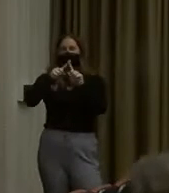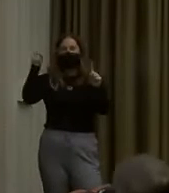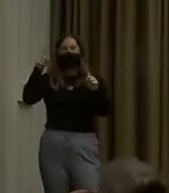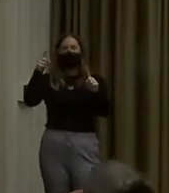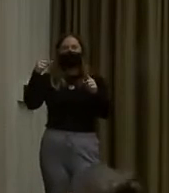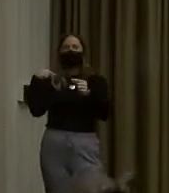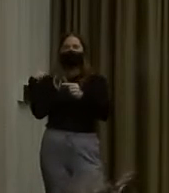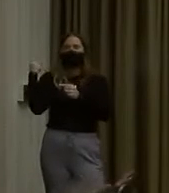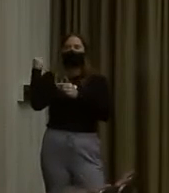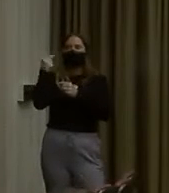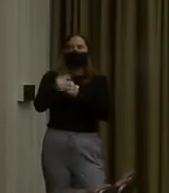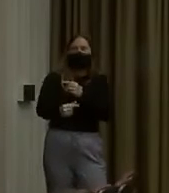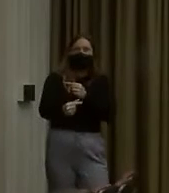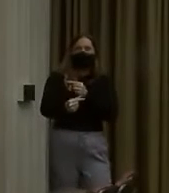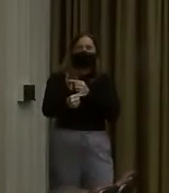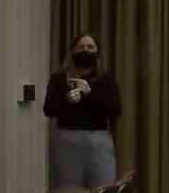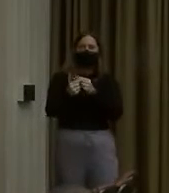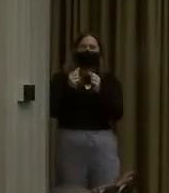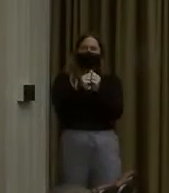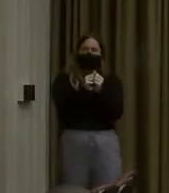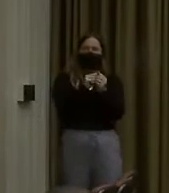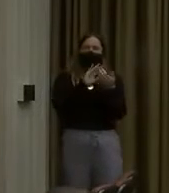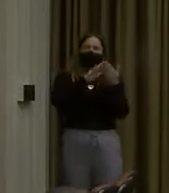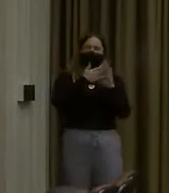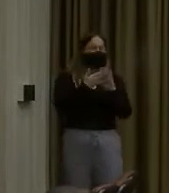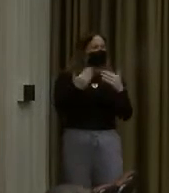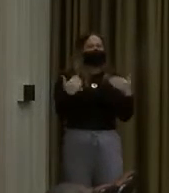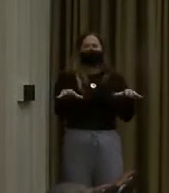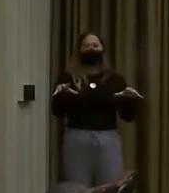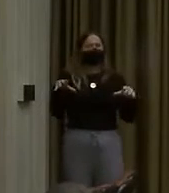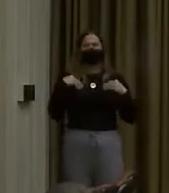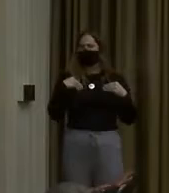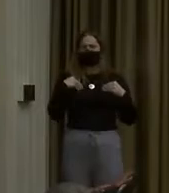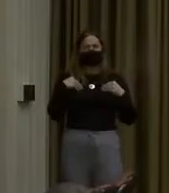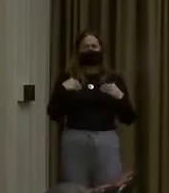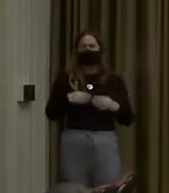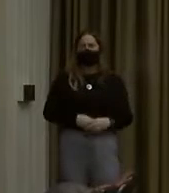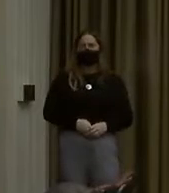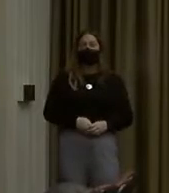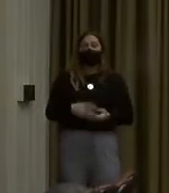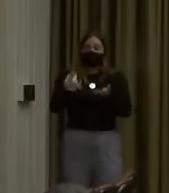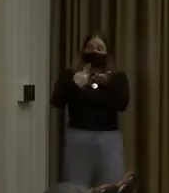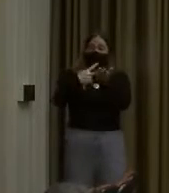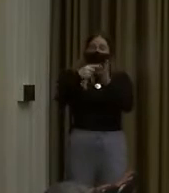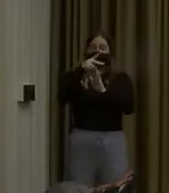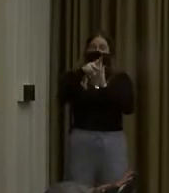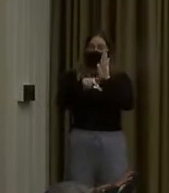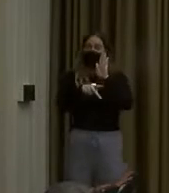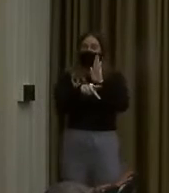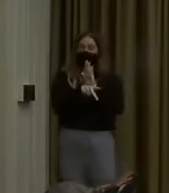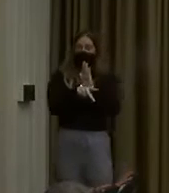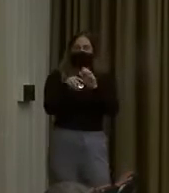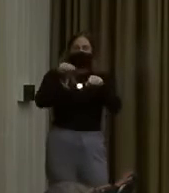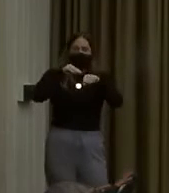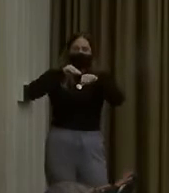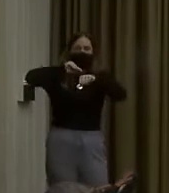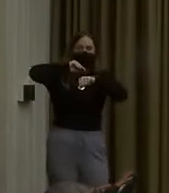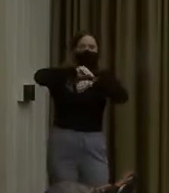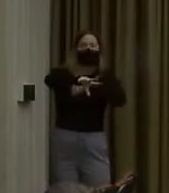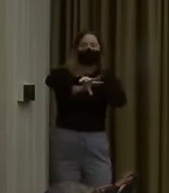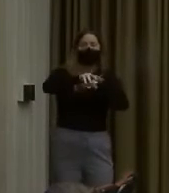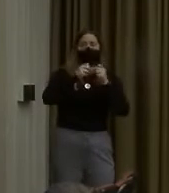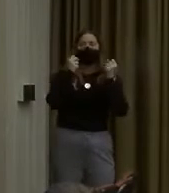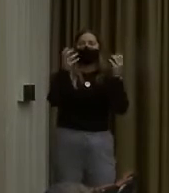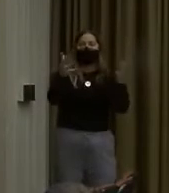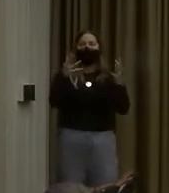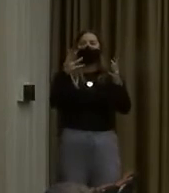between communities, and that to me is really unacceptable. Well, we've talked about how policy has been a driving force for many of